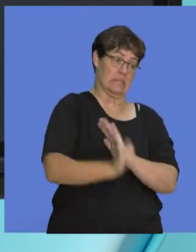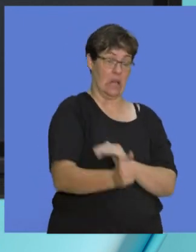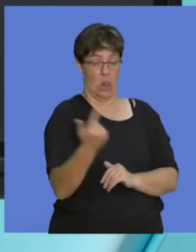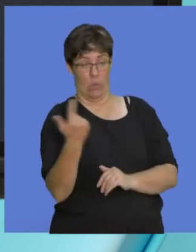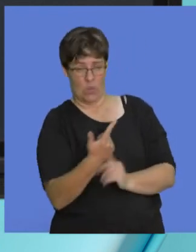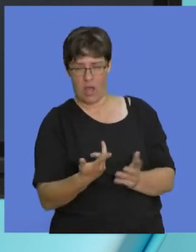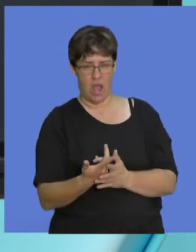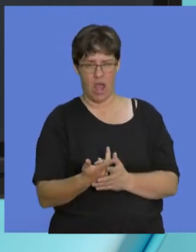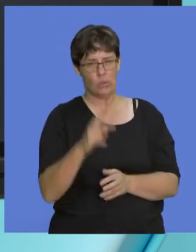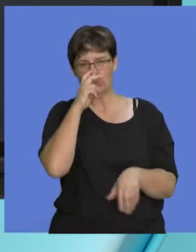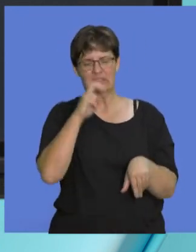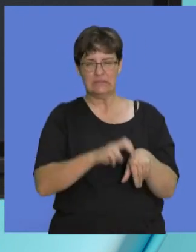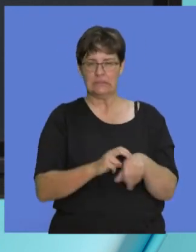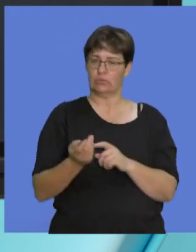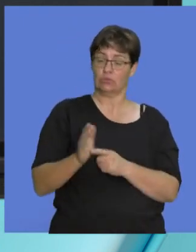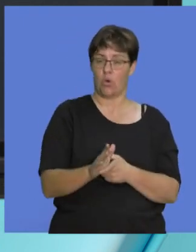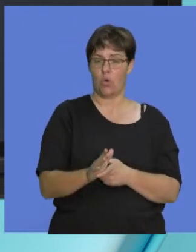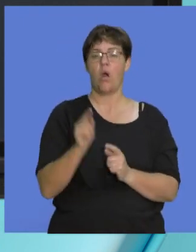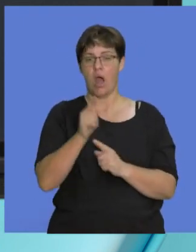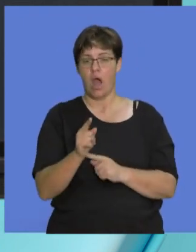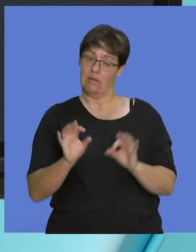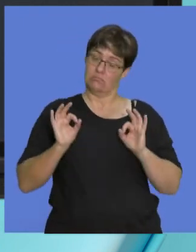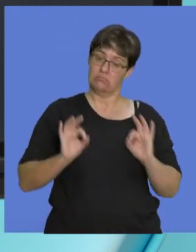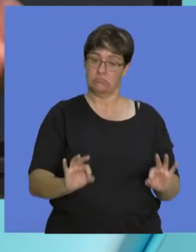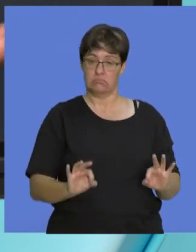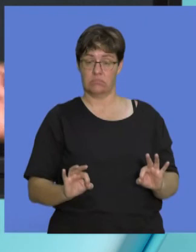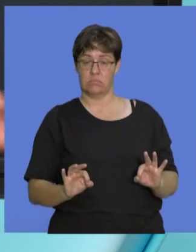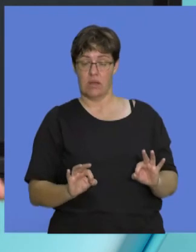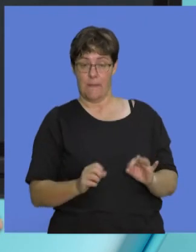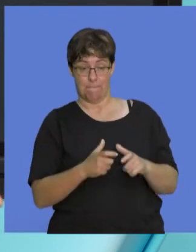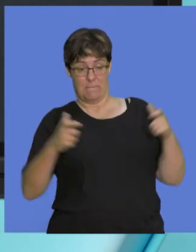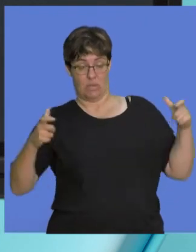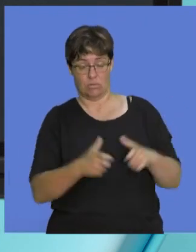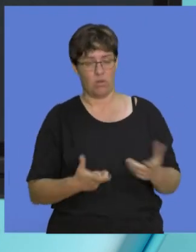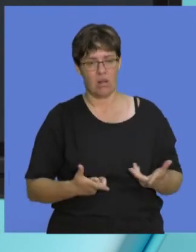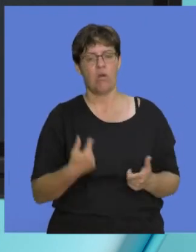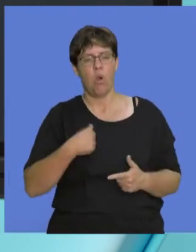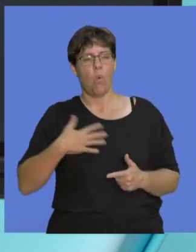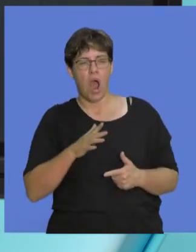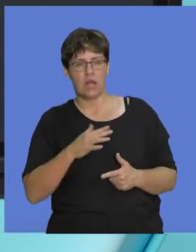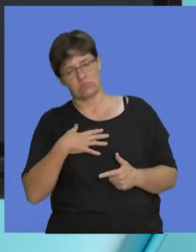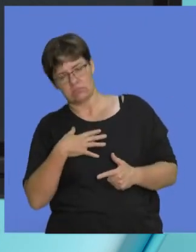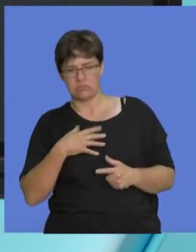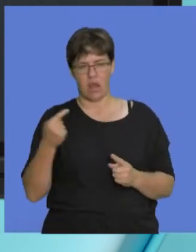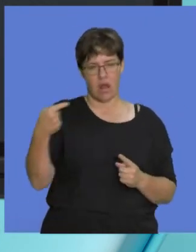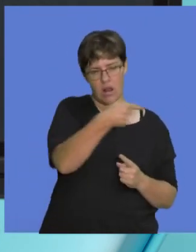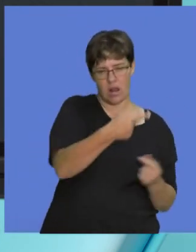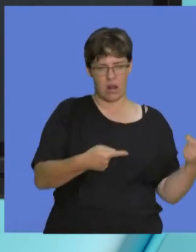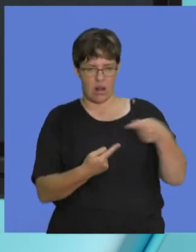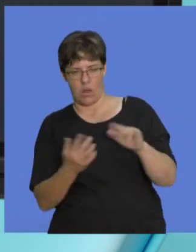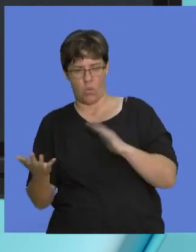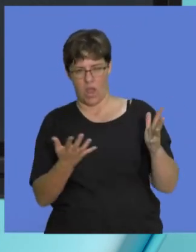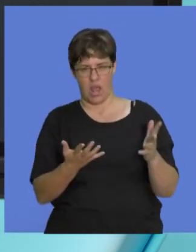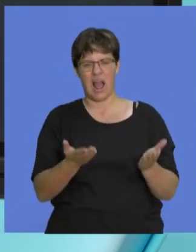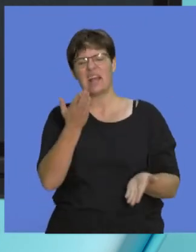diagram. When we draw the vector diagram, we're not necessarily indicating that this is the actual magnitude. For us, it's just to get a sense of the direction.